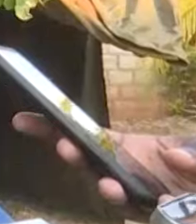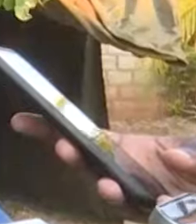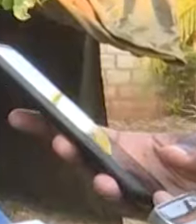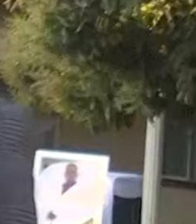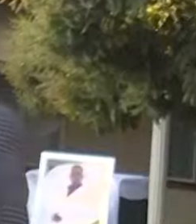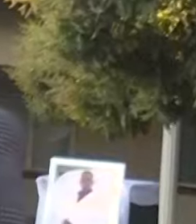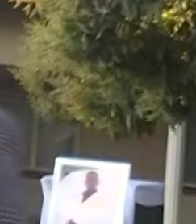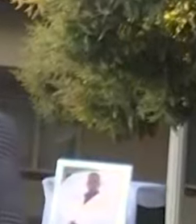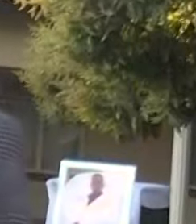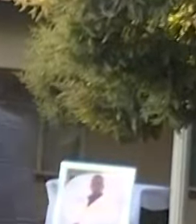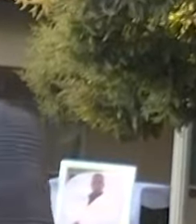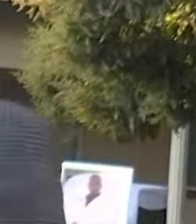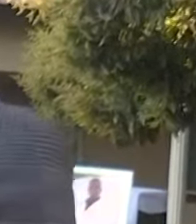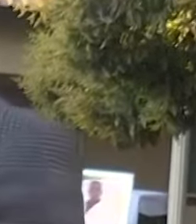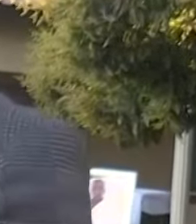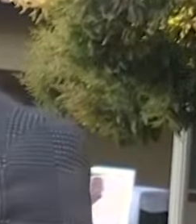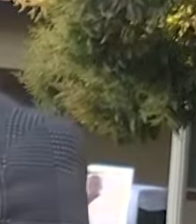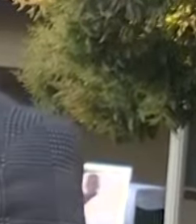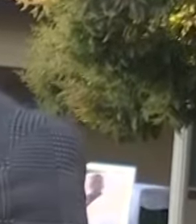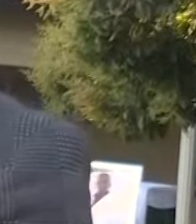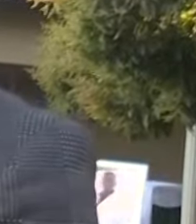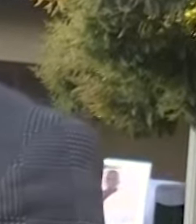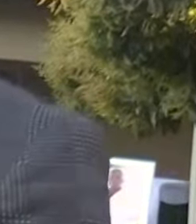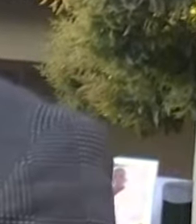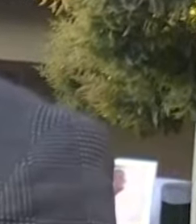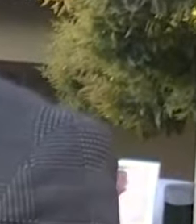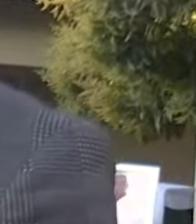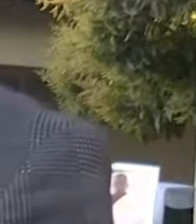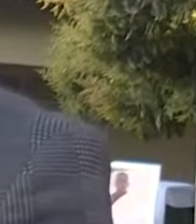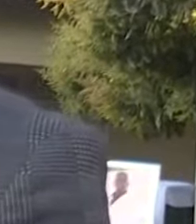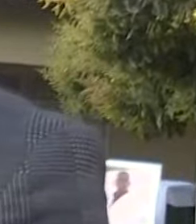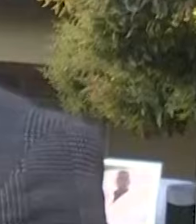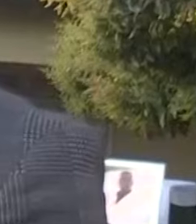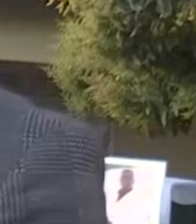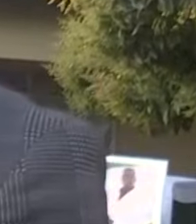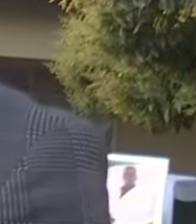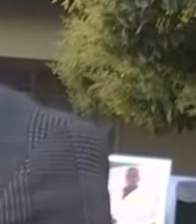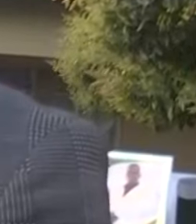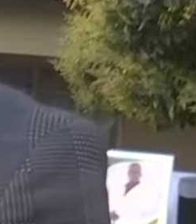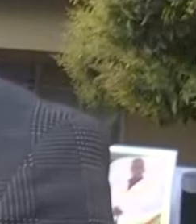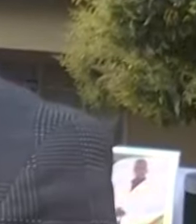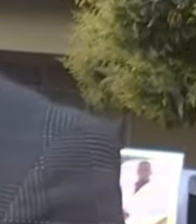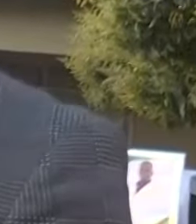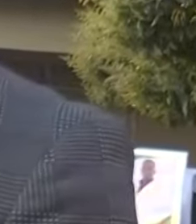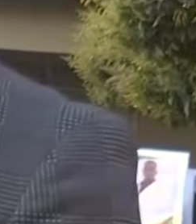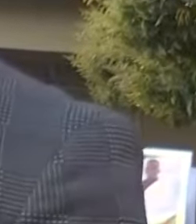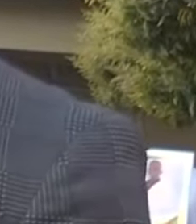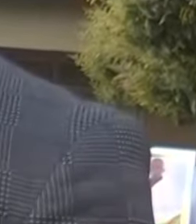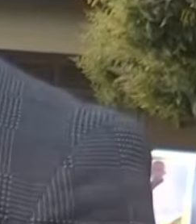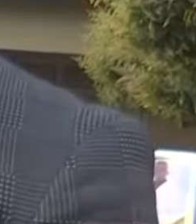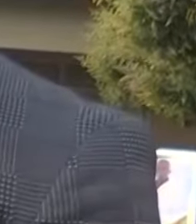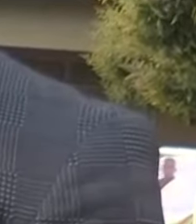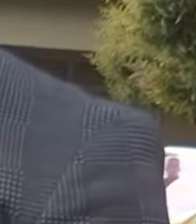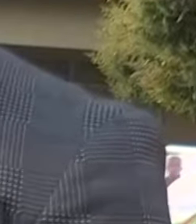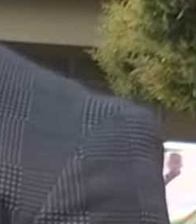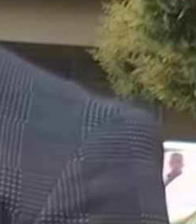many lives. Humble family. We are not different from any ordinary Zambian family.